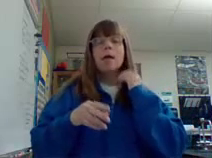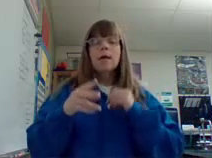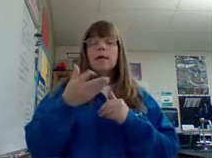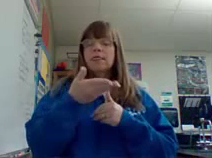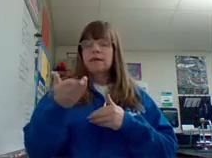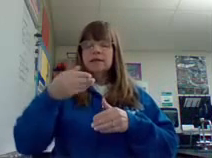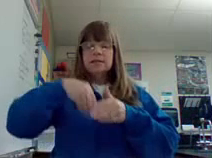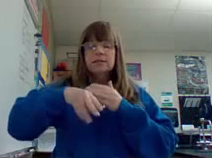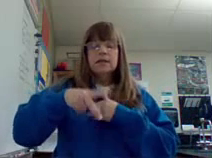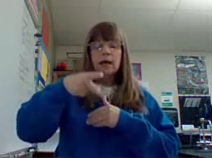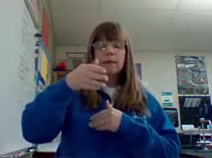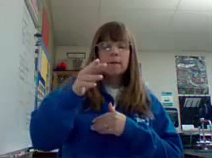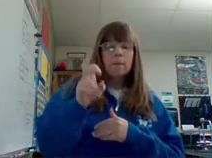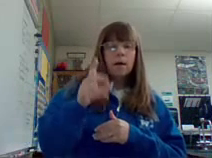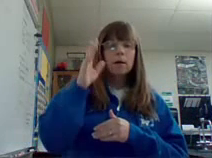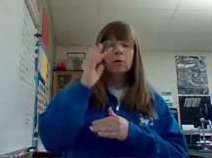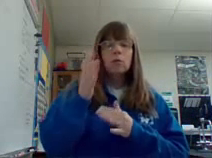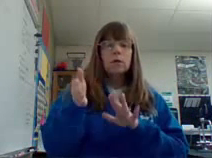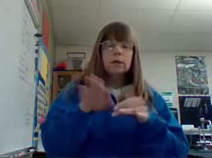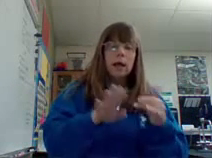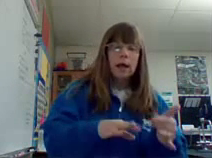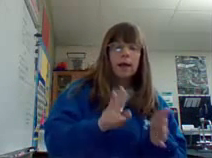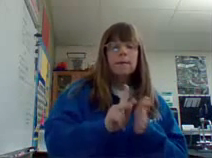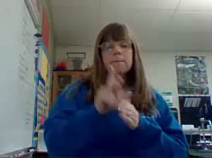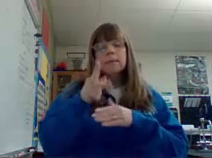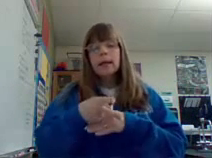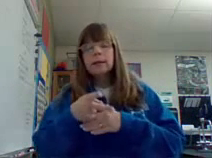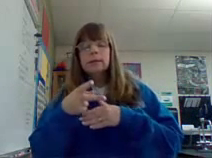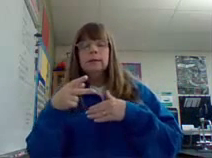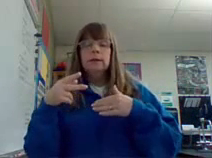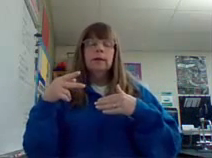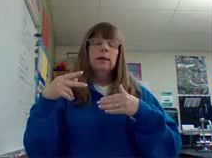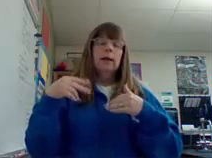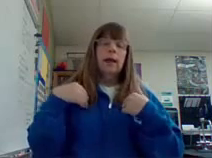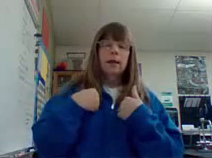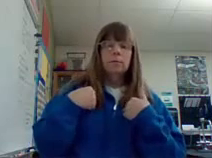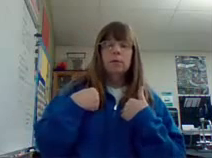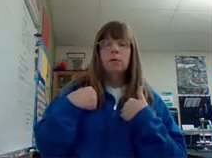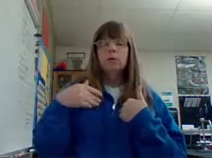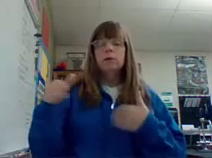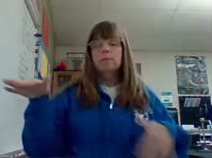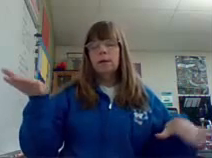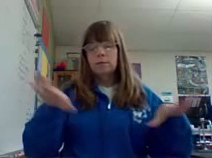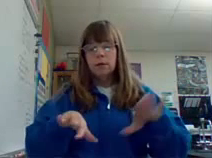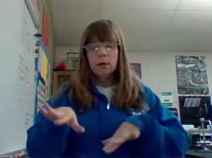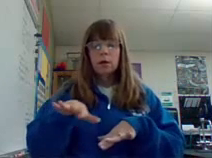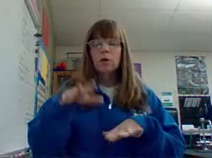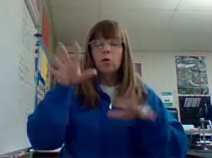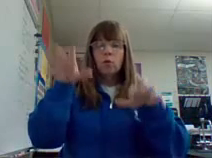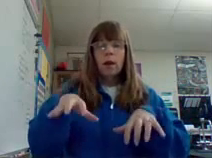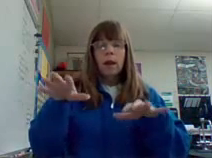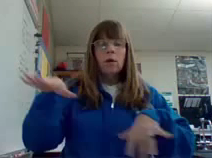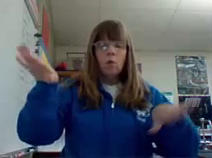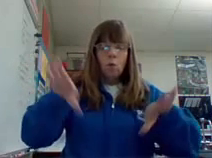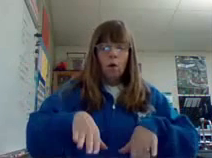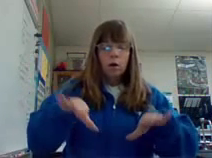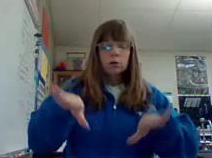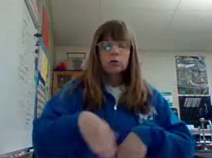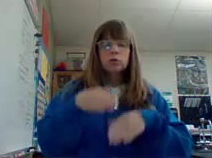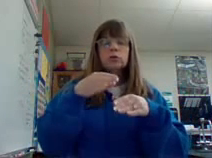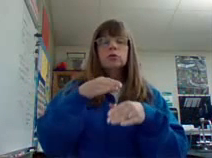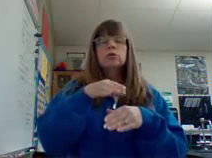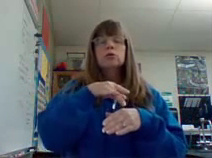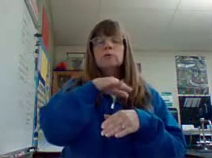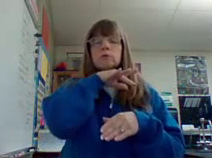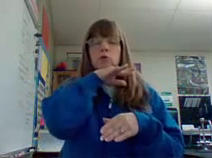the plants, the animals, it's going to rain and might wash some soil into the pond, and the